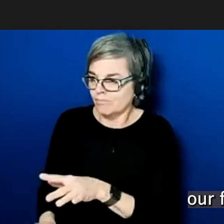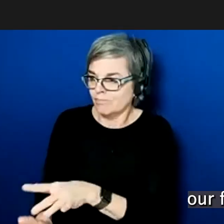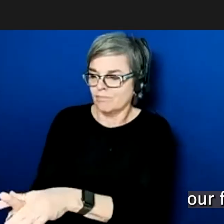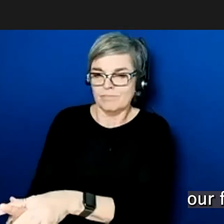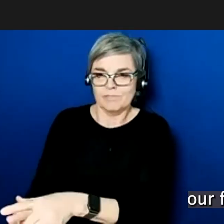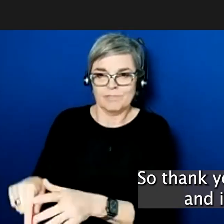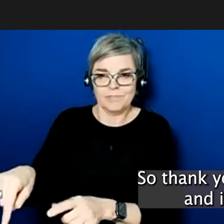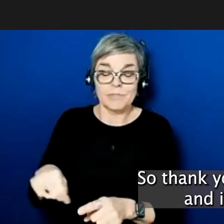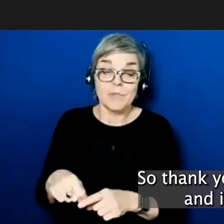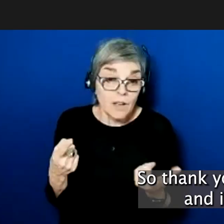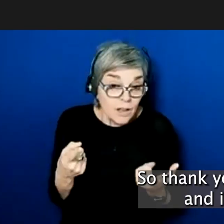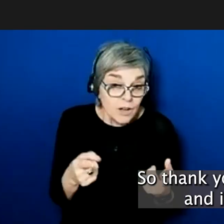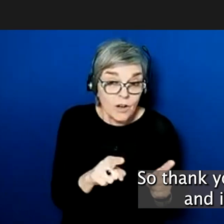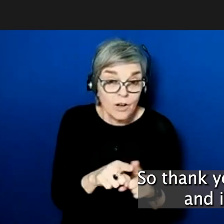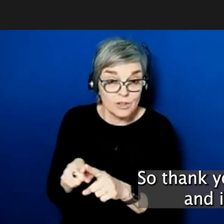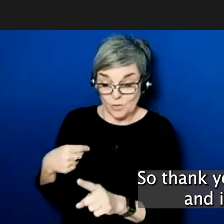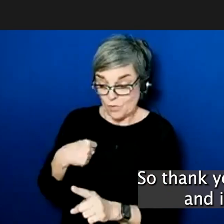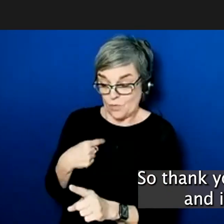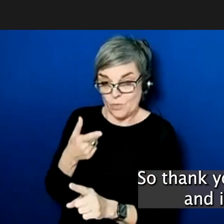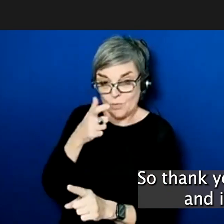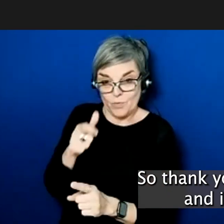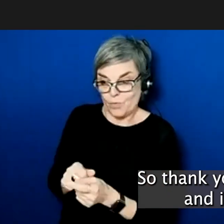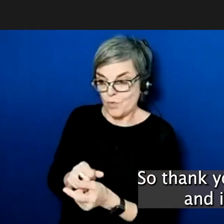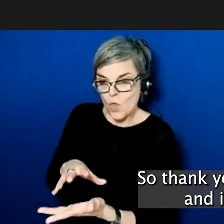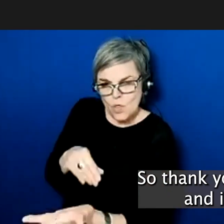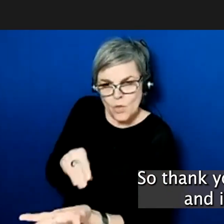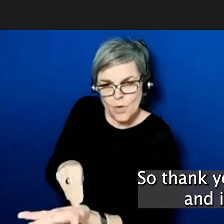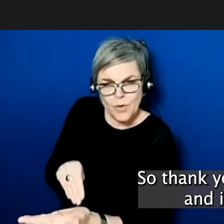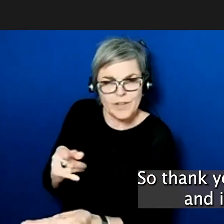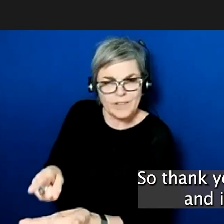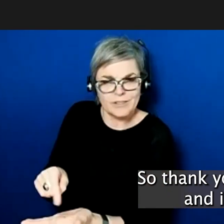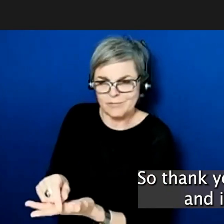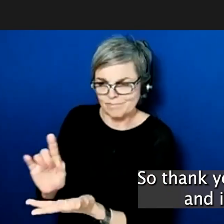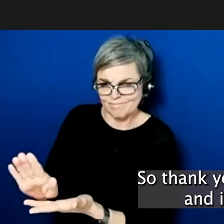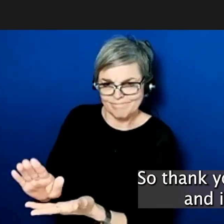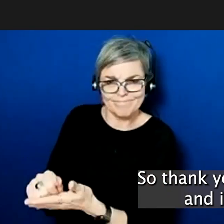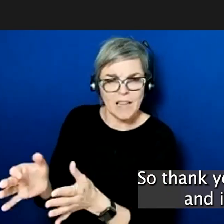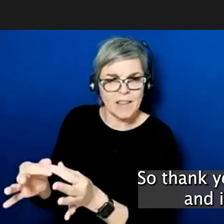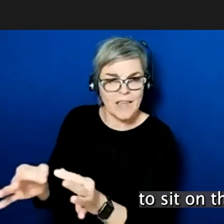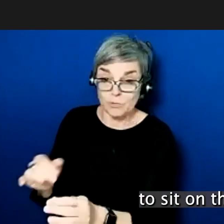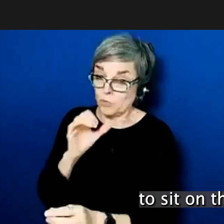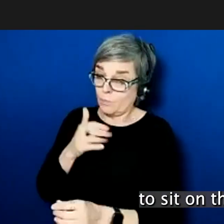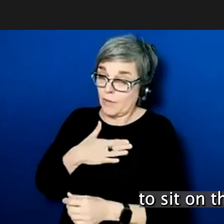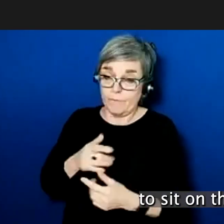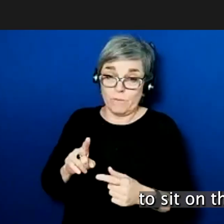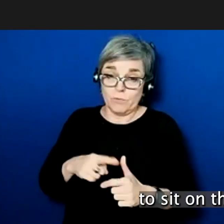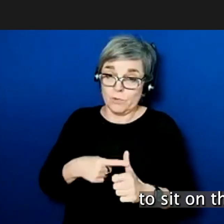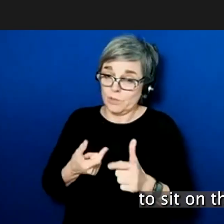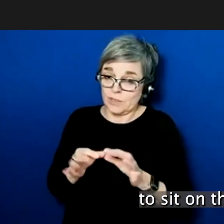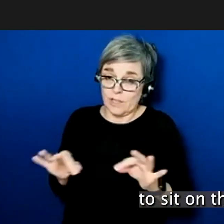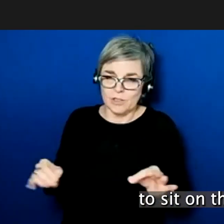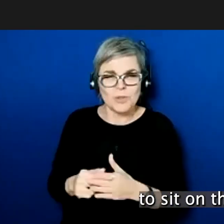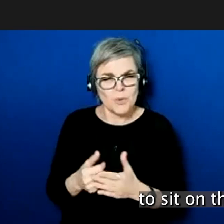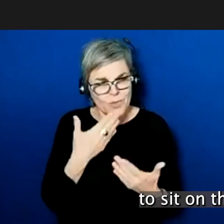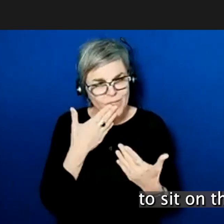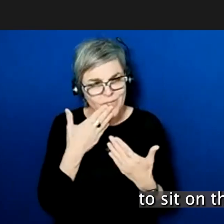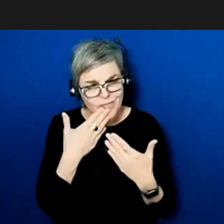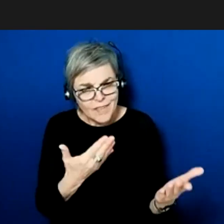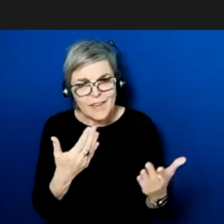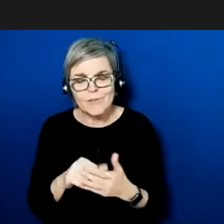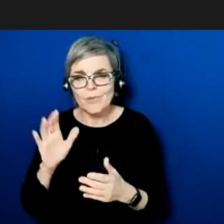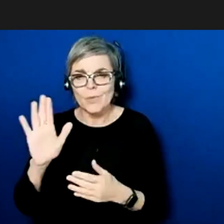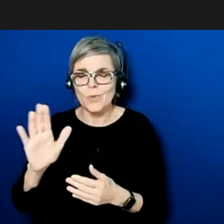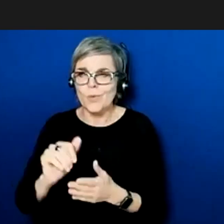our first language. So thank you for that reminder, and inviting people to sit on that, to think on